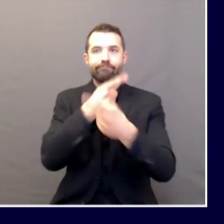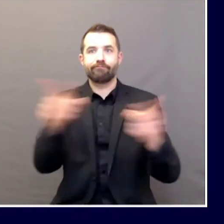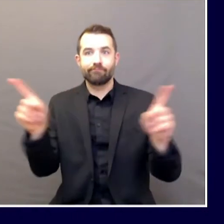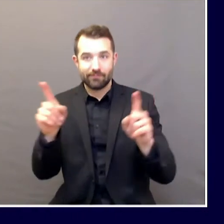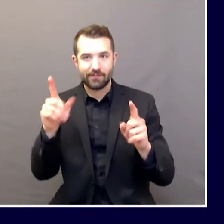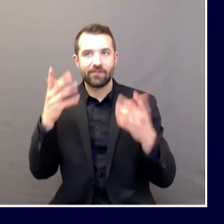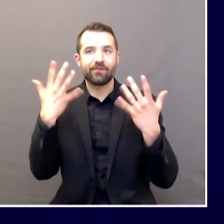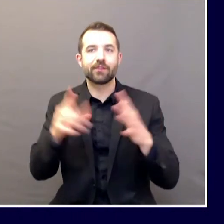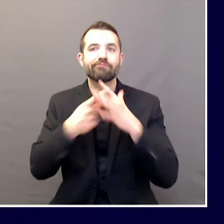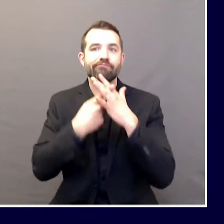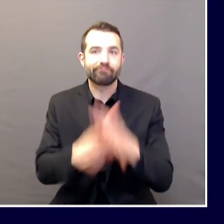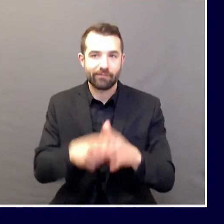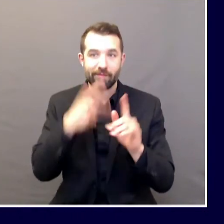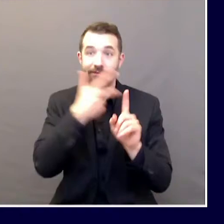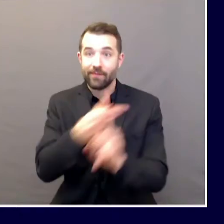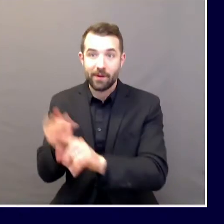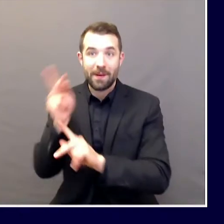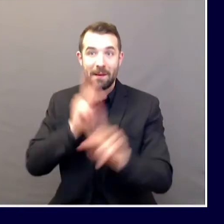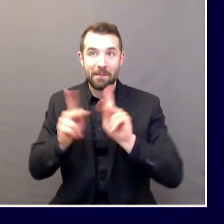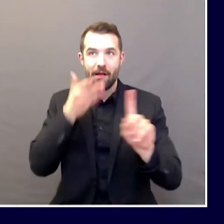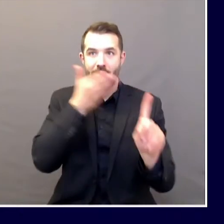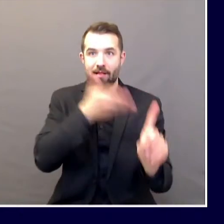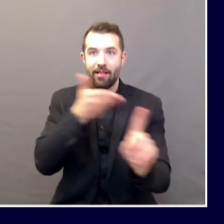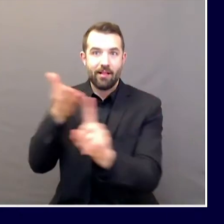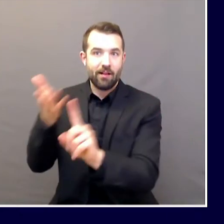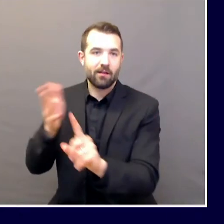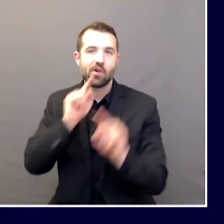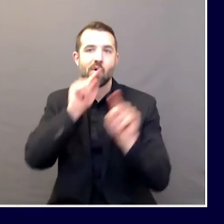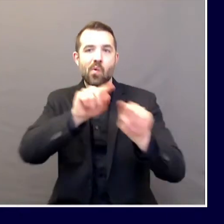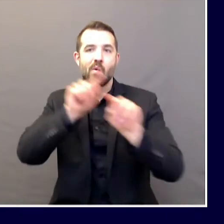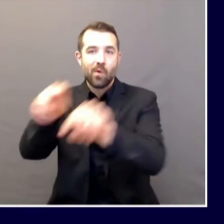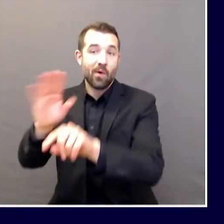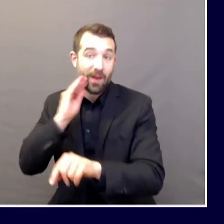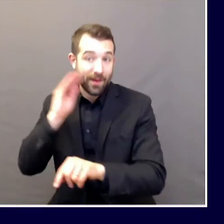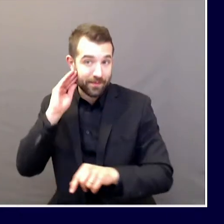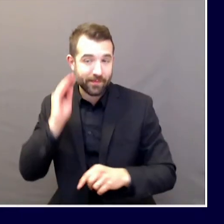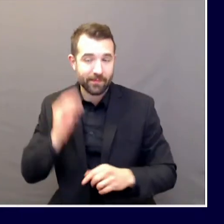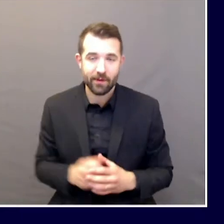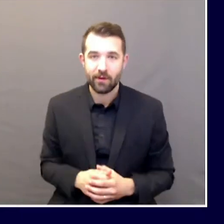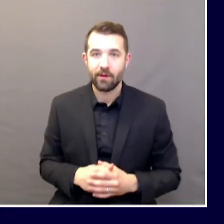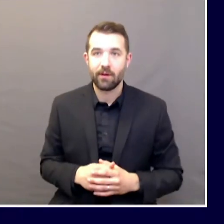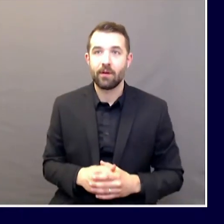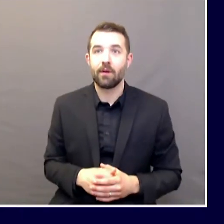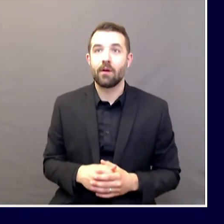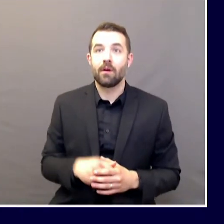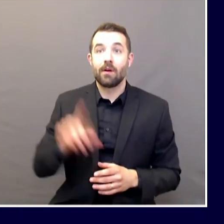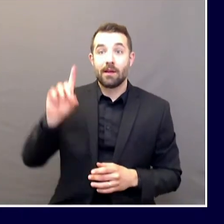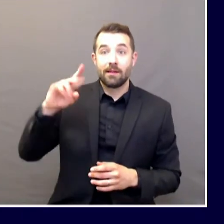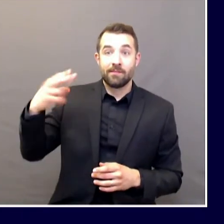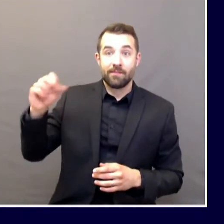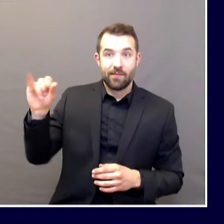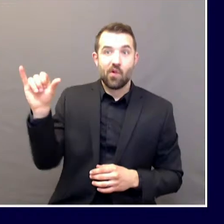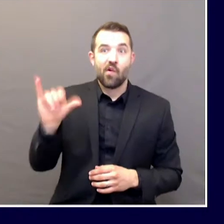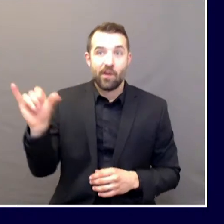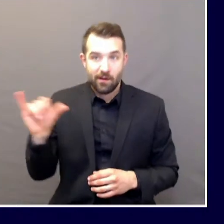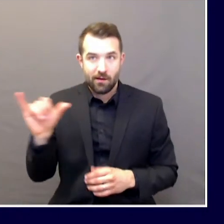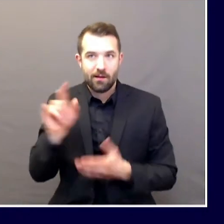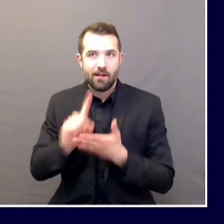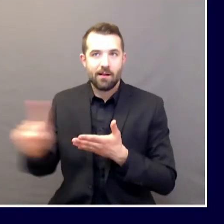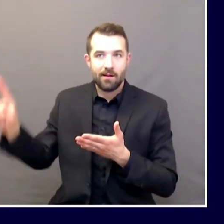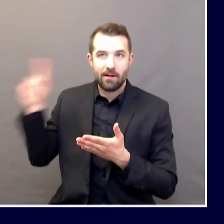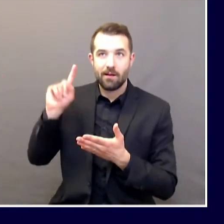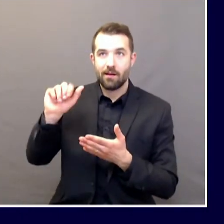of homebound individuals. And then DHHS also had a pilot project last week in Androscoggin County, we're going out and